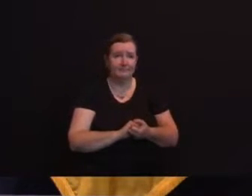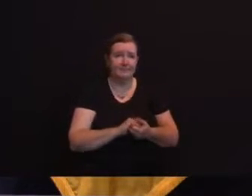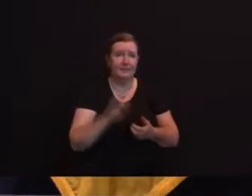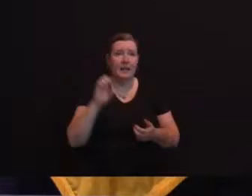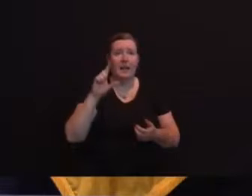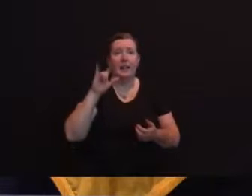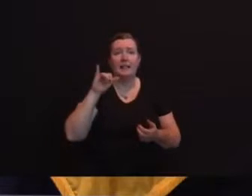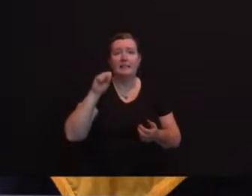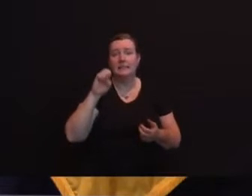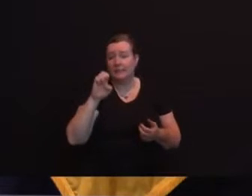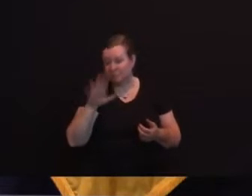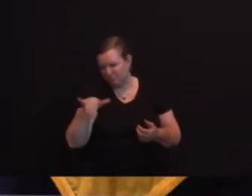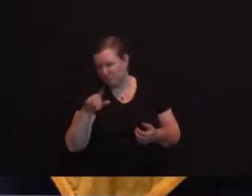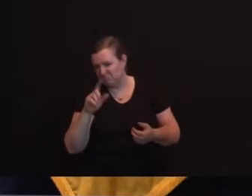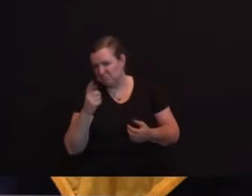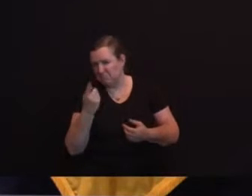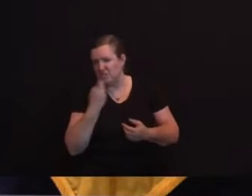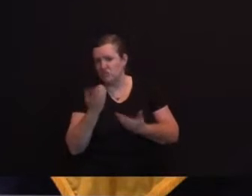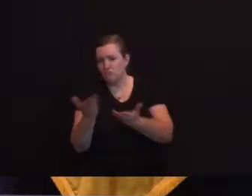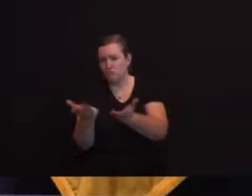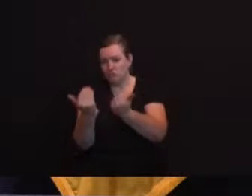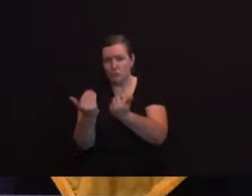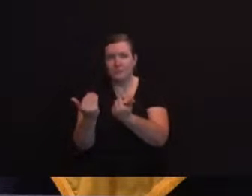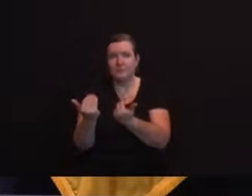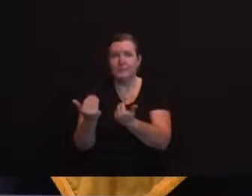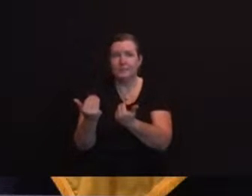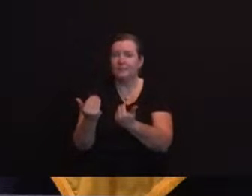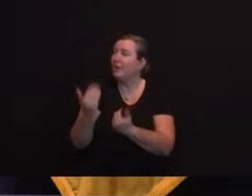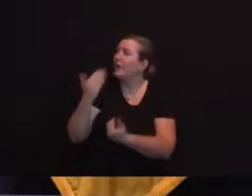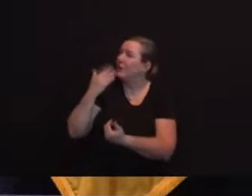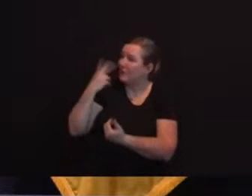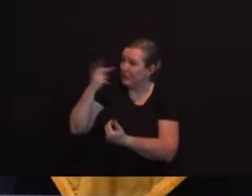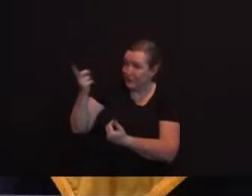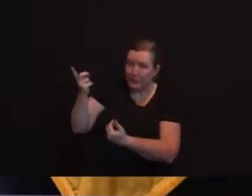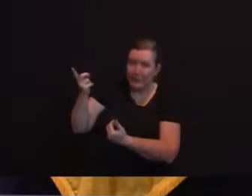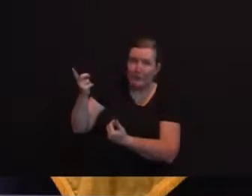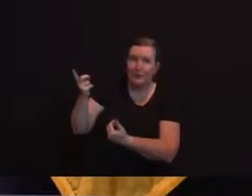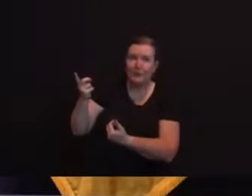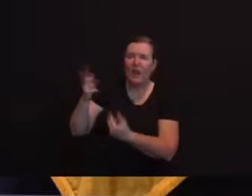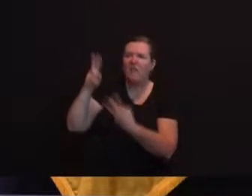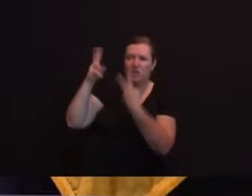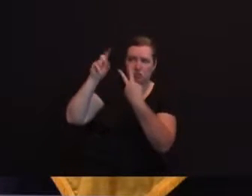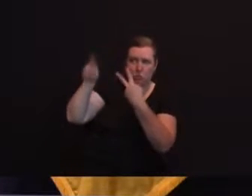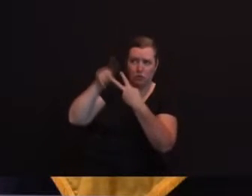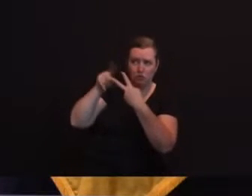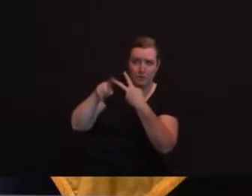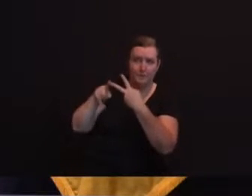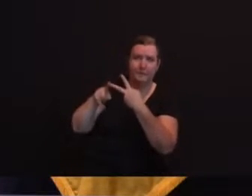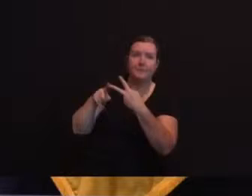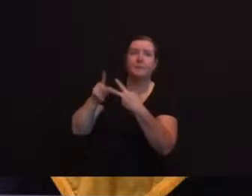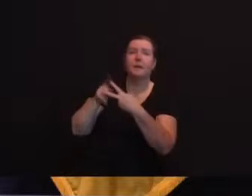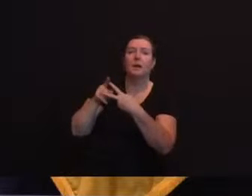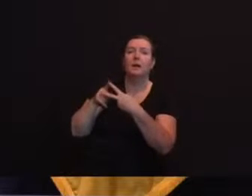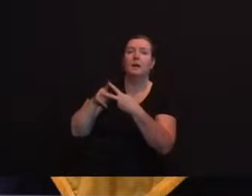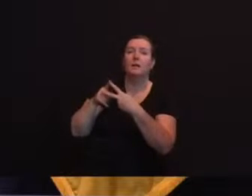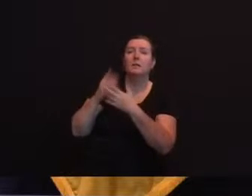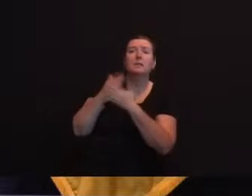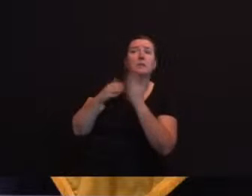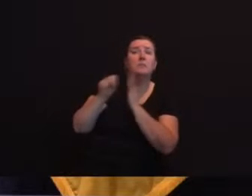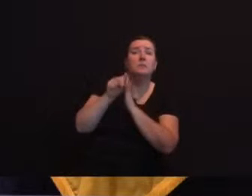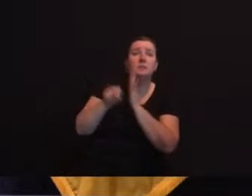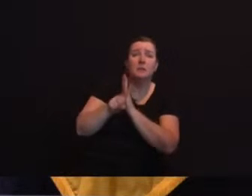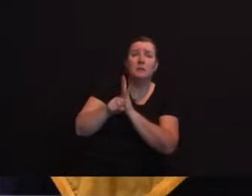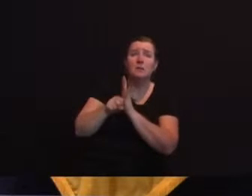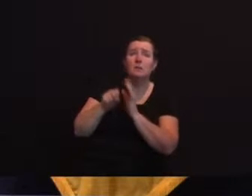S1. Good to see you as well. Just 2 questions. Some states are reporting very long lines